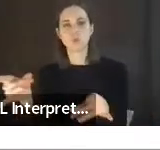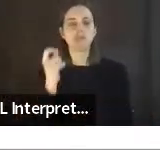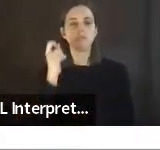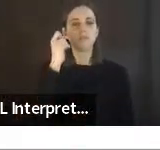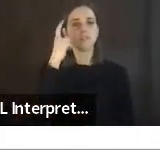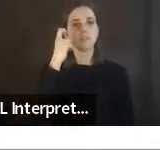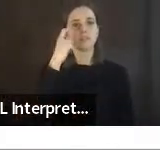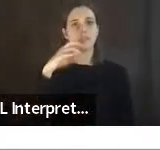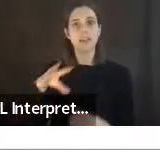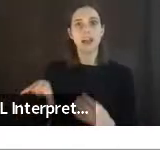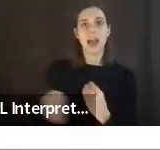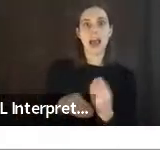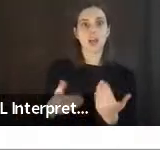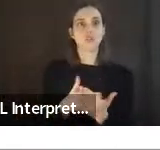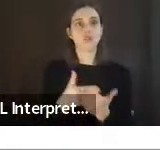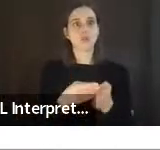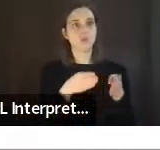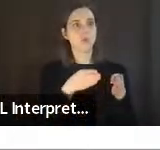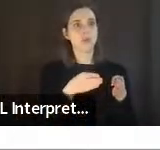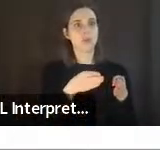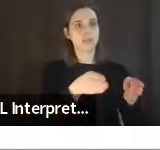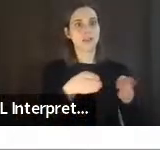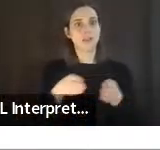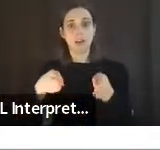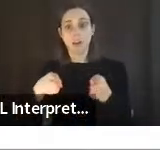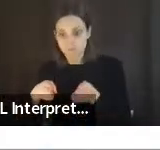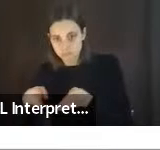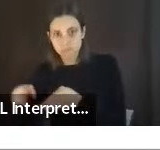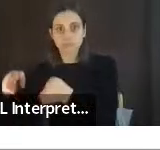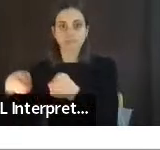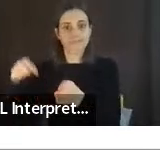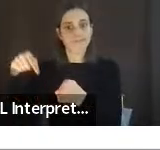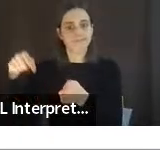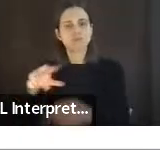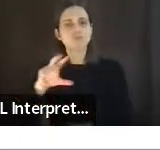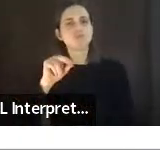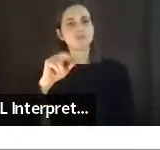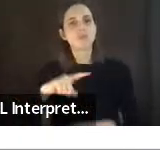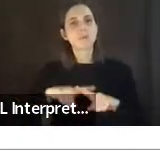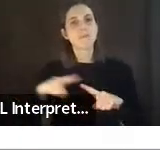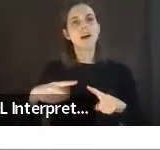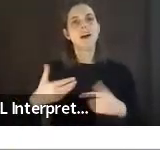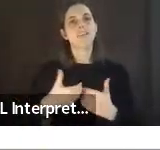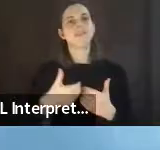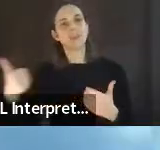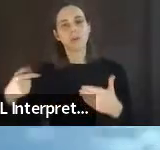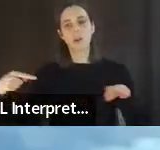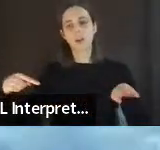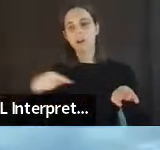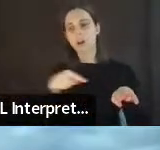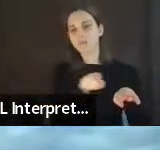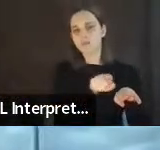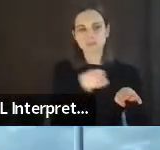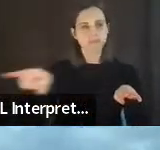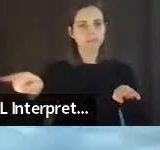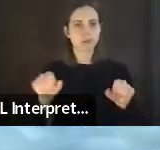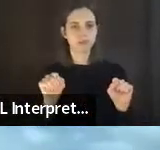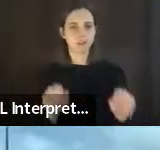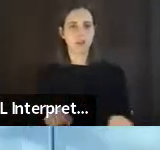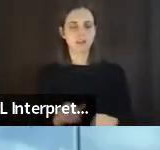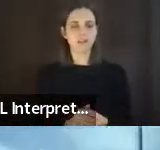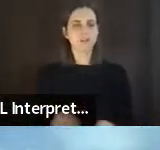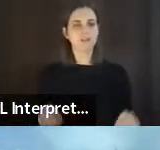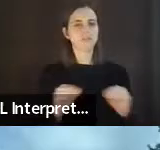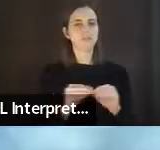additional lane. They are connections that reduce bottlenecks and optimize traffic flow by giving drivers space to merge safely. This allows for more efficient movement